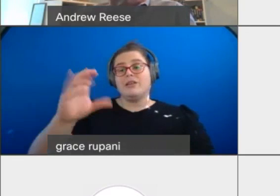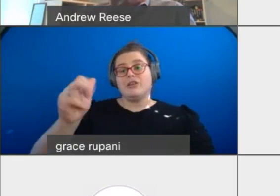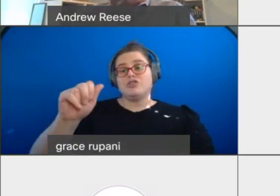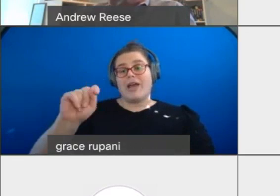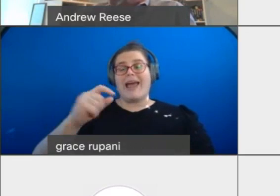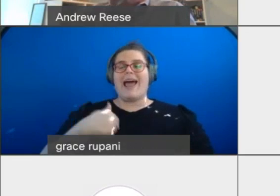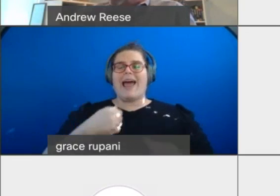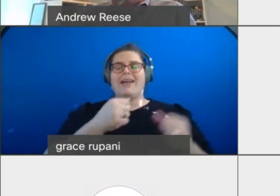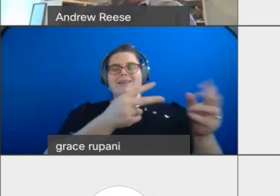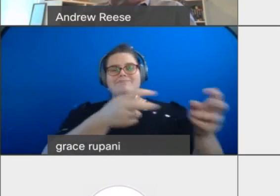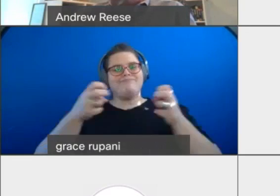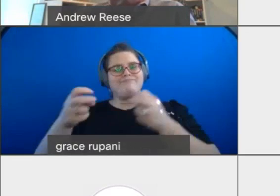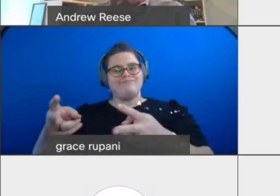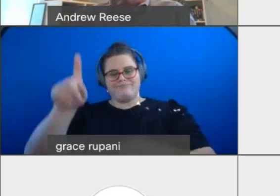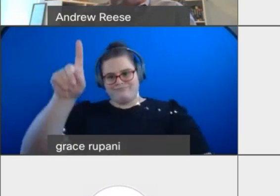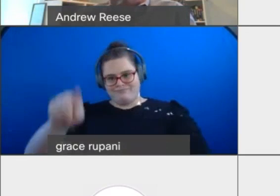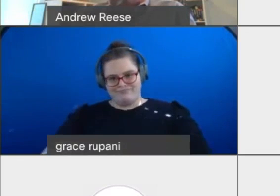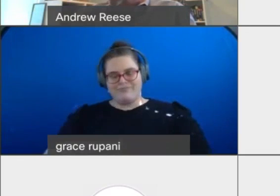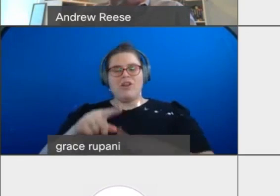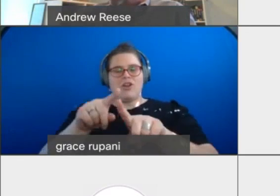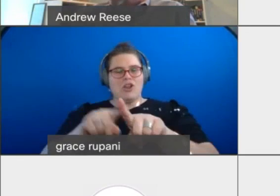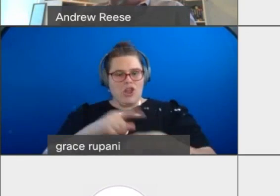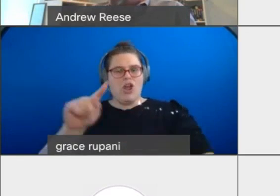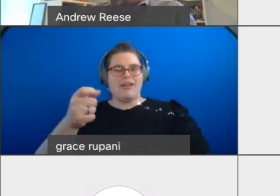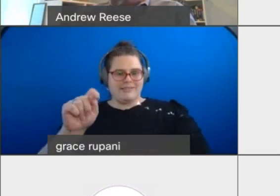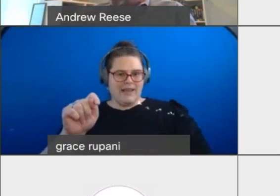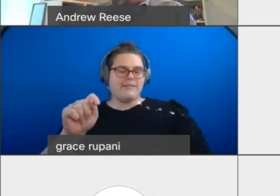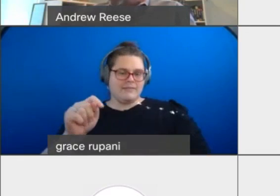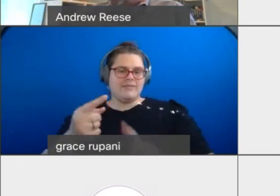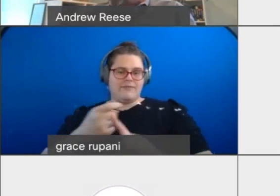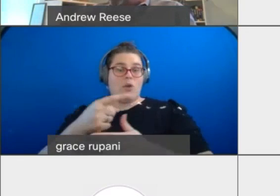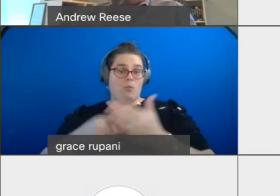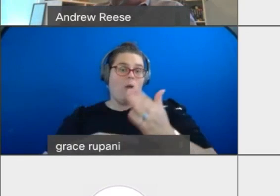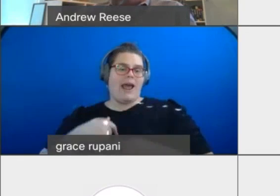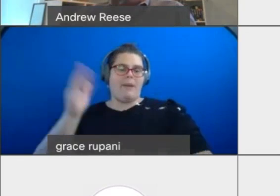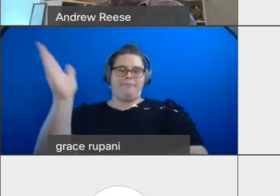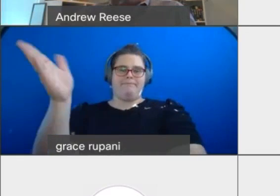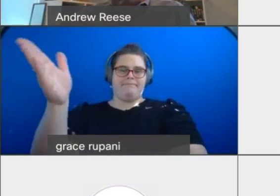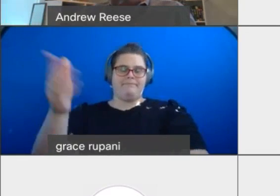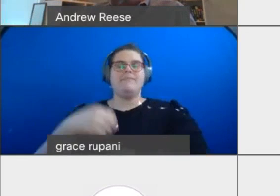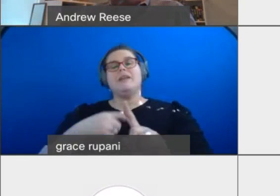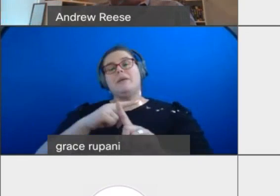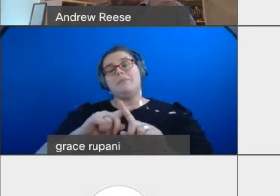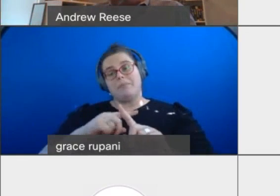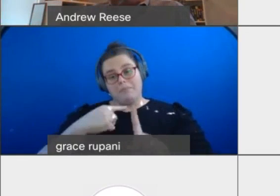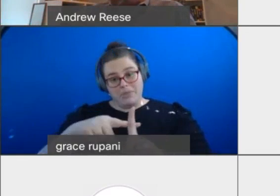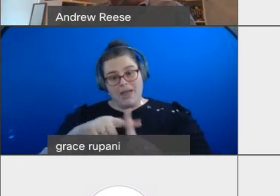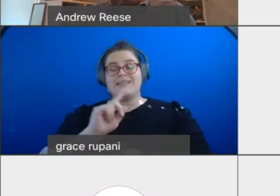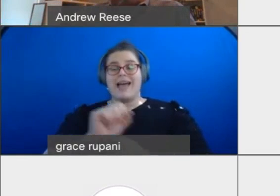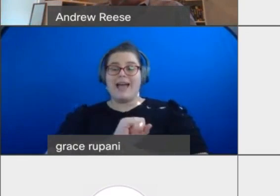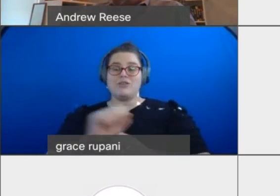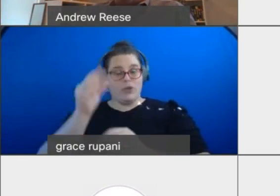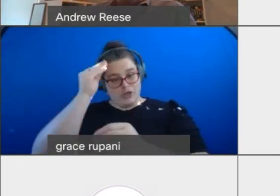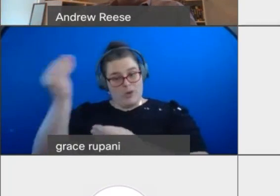long text of this, what I'm speaking to, along with the actual notification. I've been informed